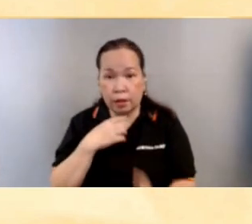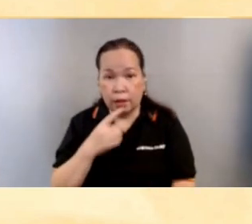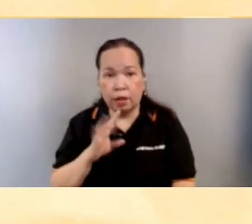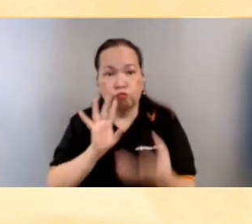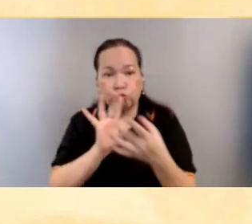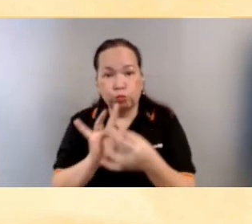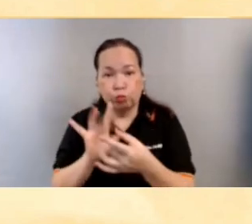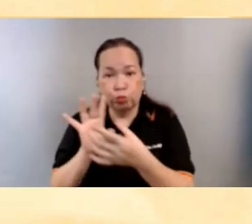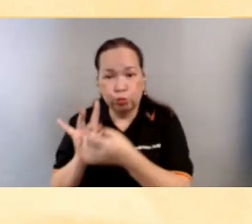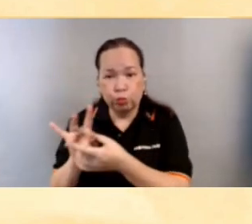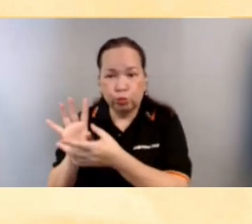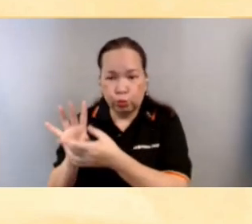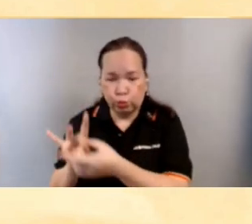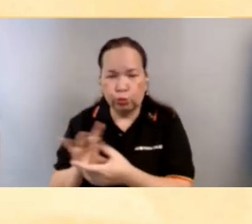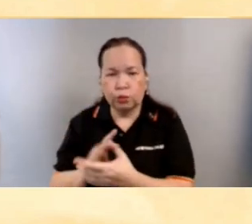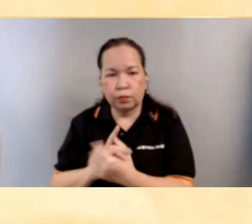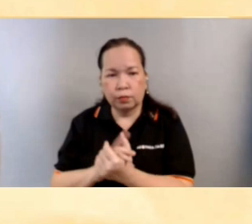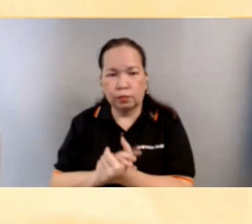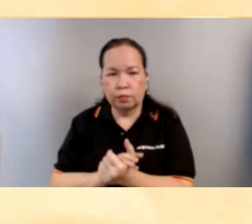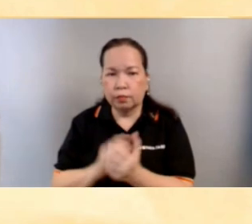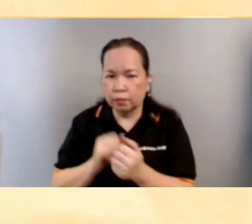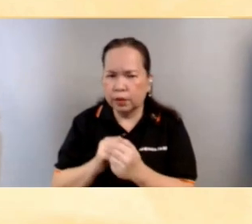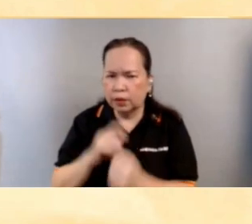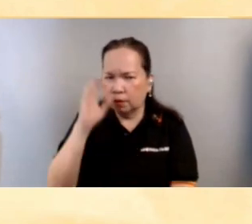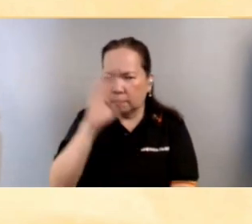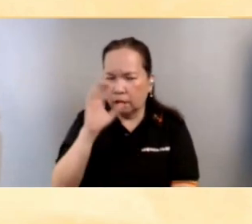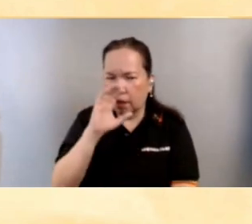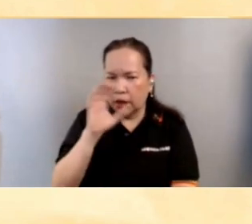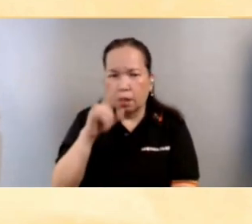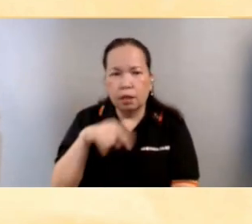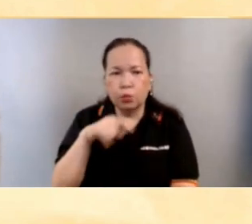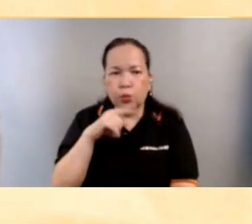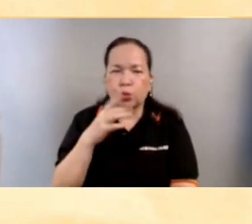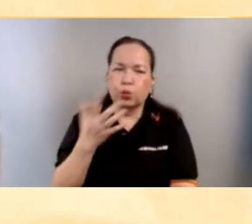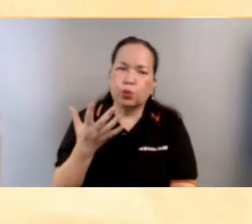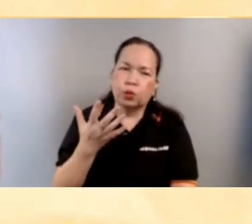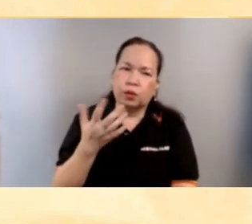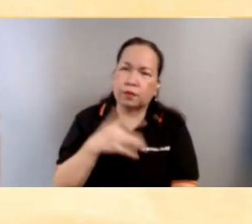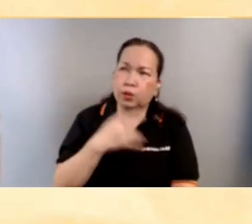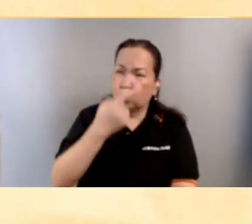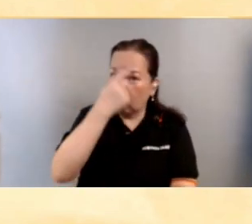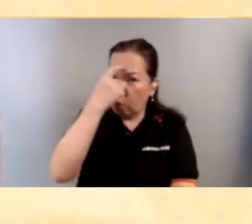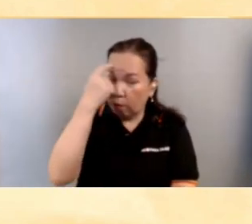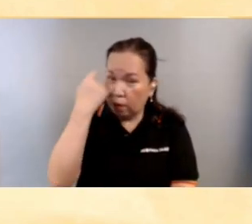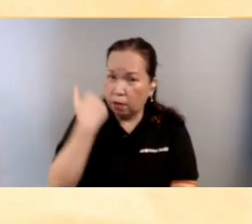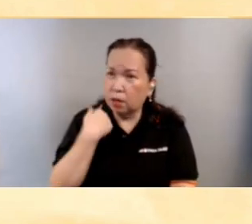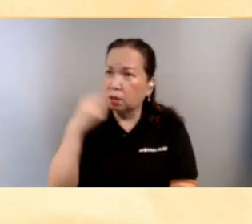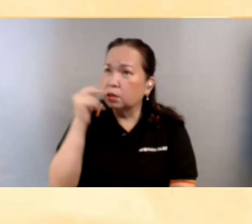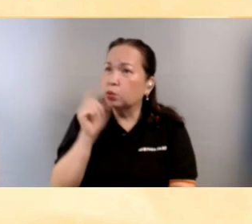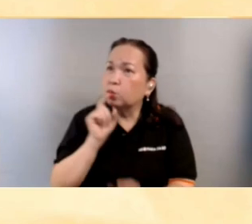connection, seeking connection. So when we are traumatized, we are alone, we feel the only one